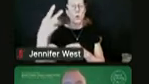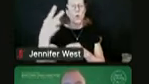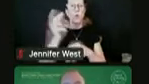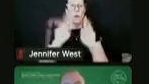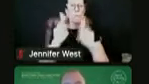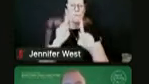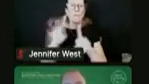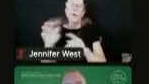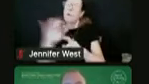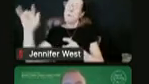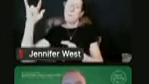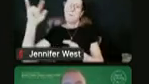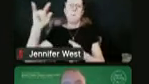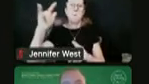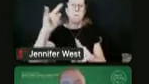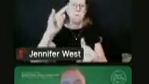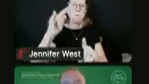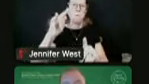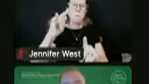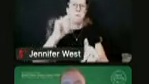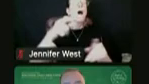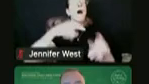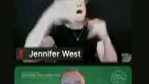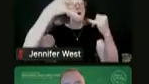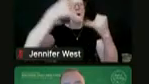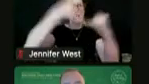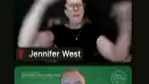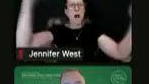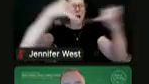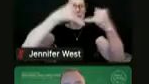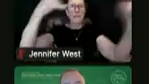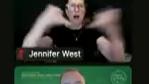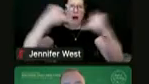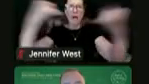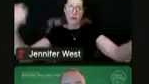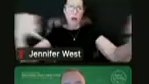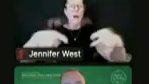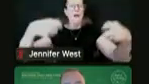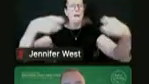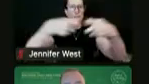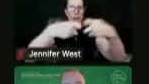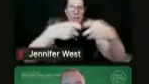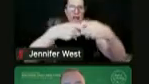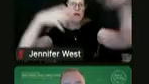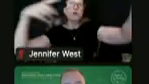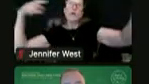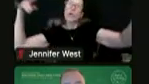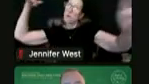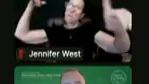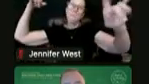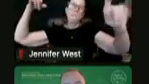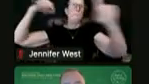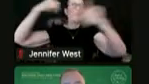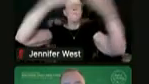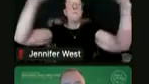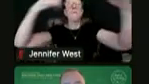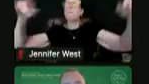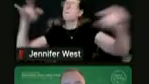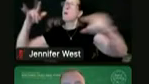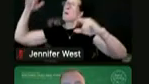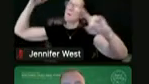high voltage power line area near Montgomery Air Park. And so fortunately, the pilot and there was a single